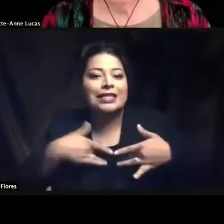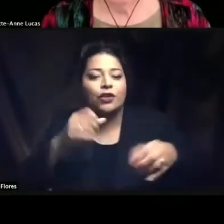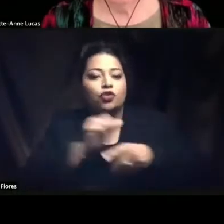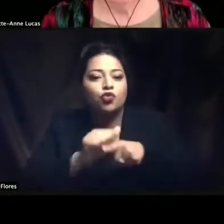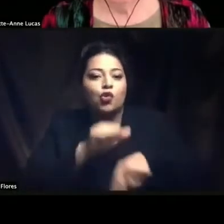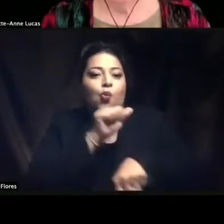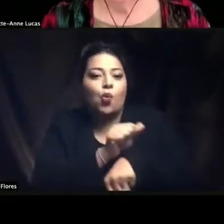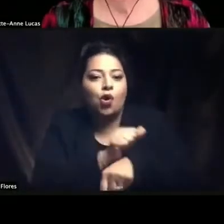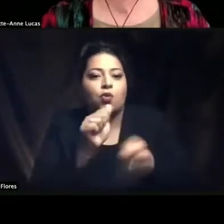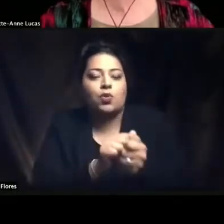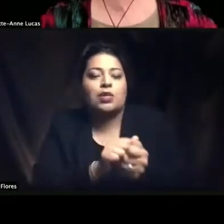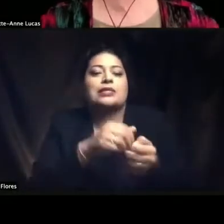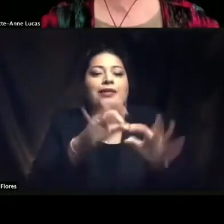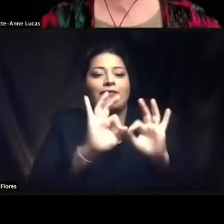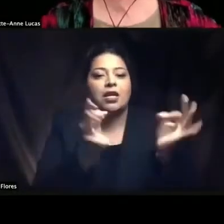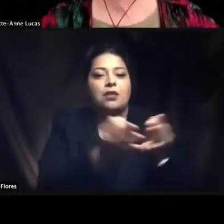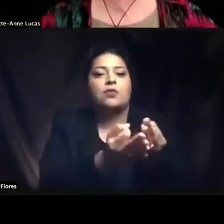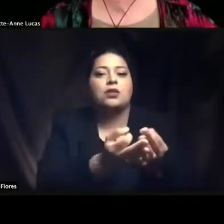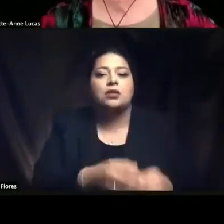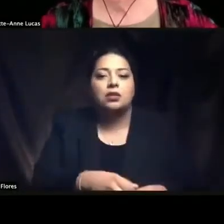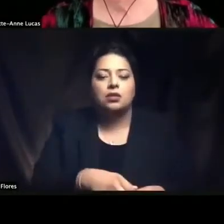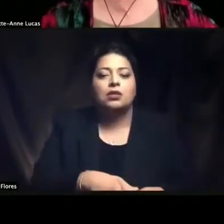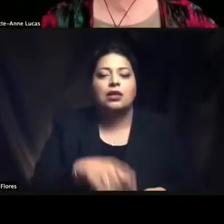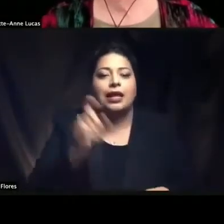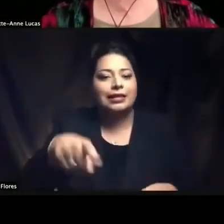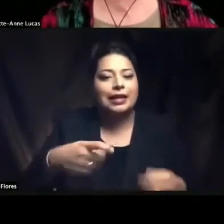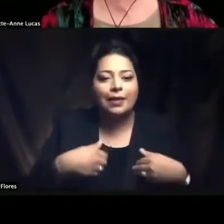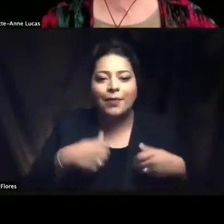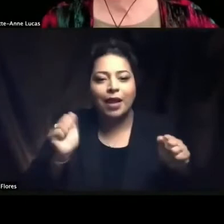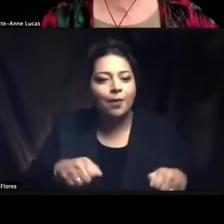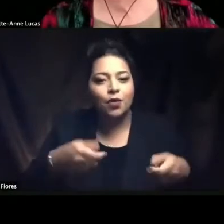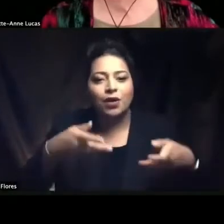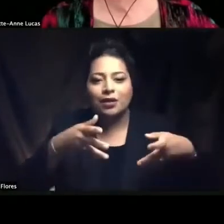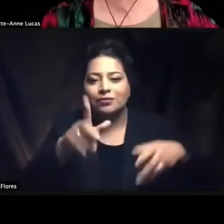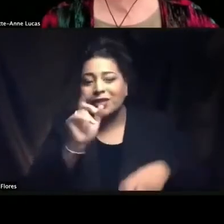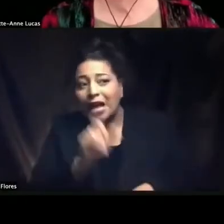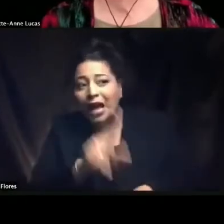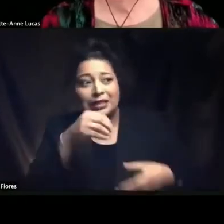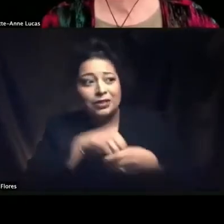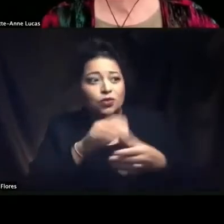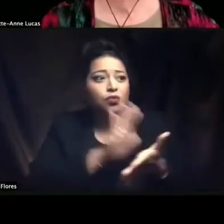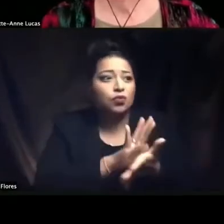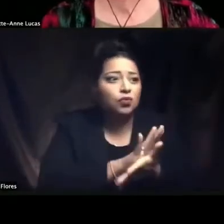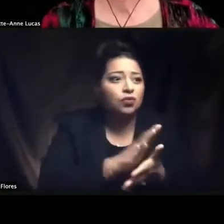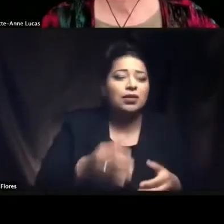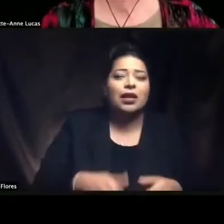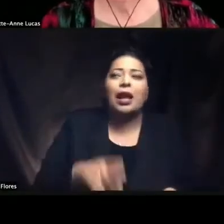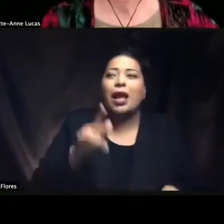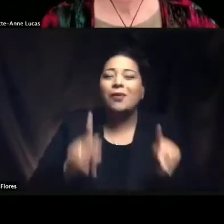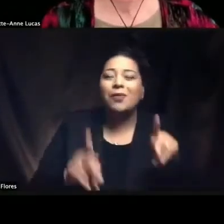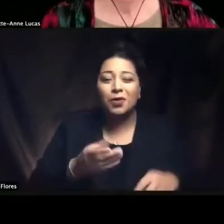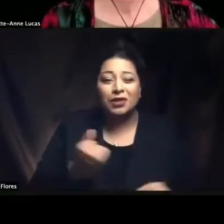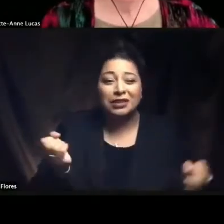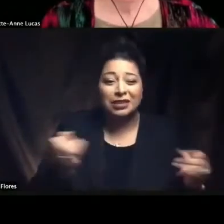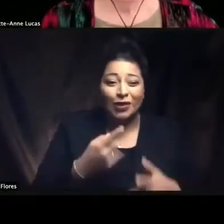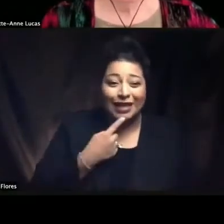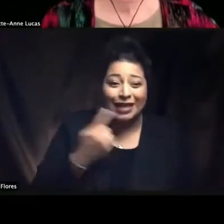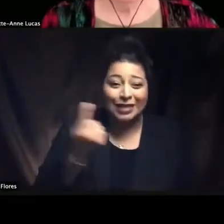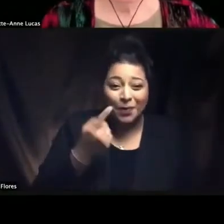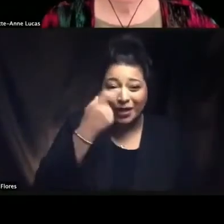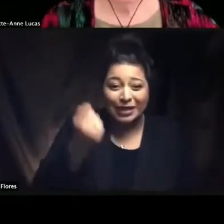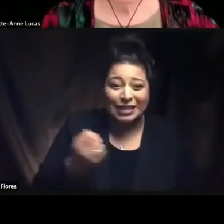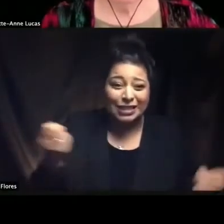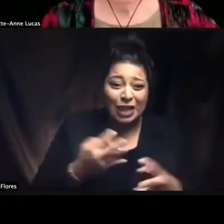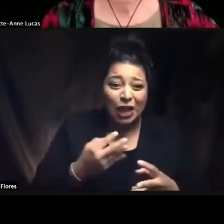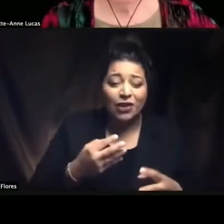our schools to have the kids speak out. We know that we've seen an escalation in retaliation of crimes and also in domestic violence